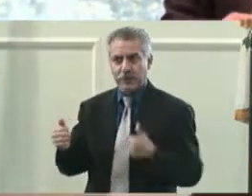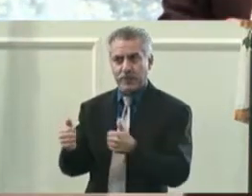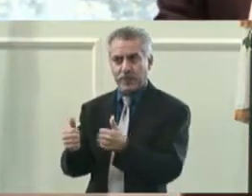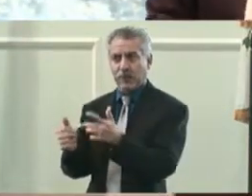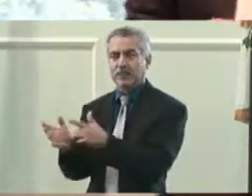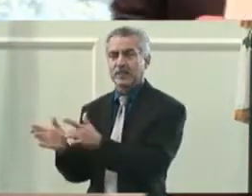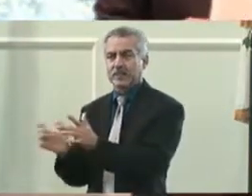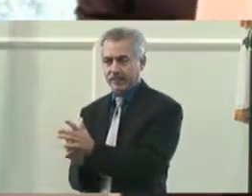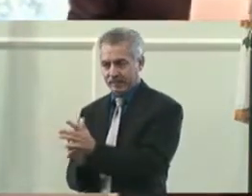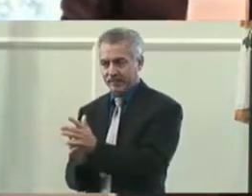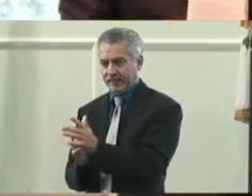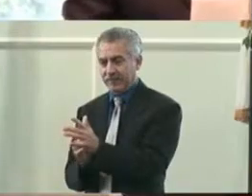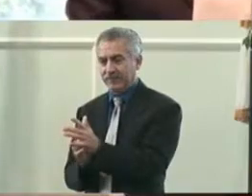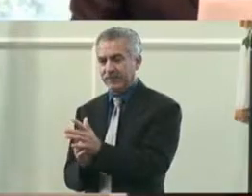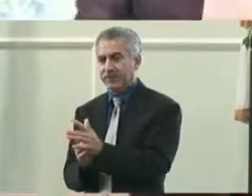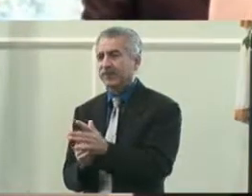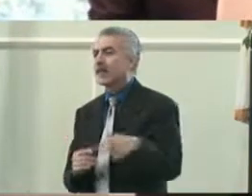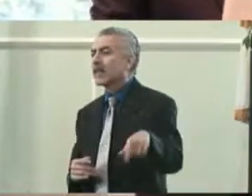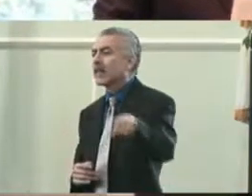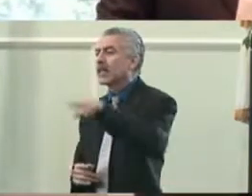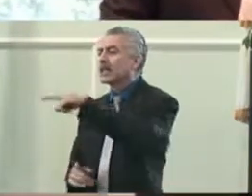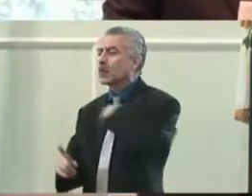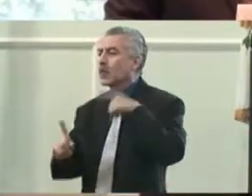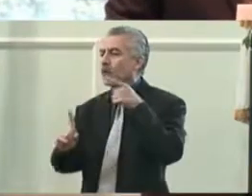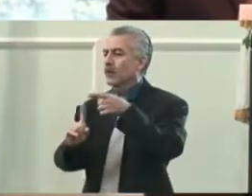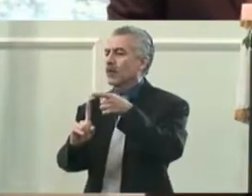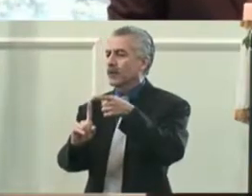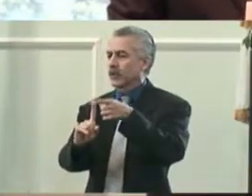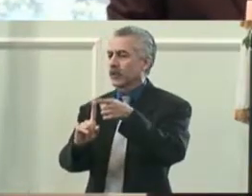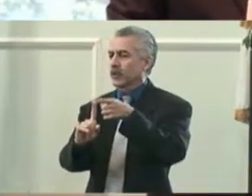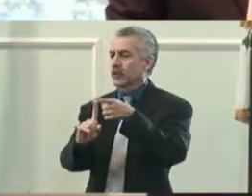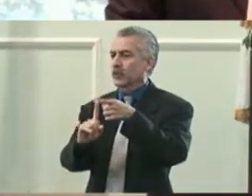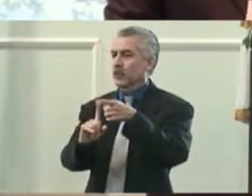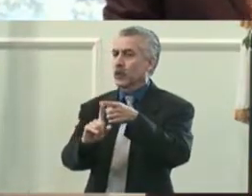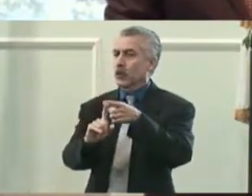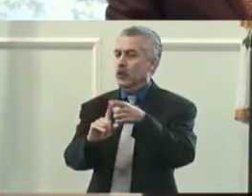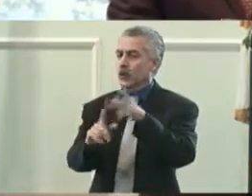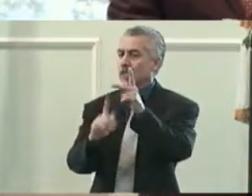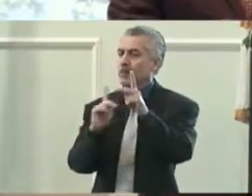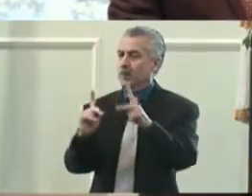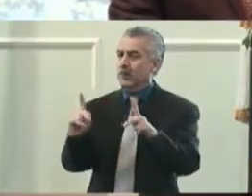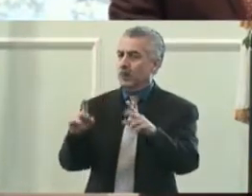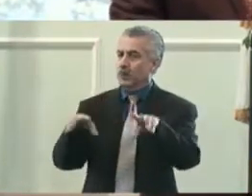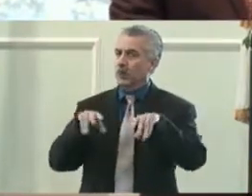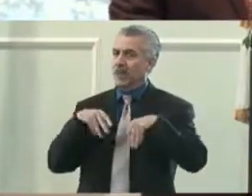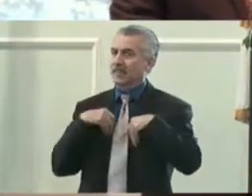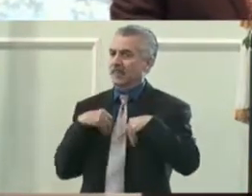This is what it's all about, bringing people to know Jesus Christ. And we're happy that